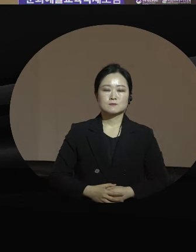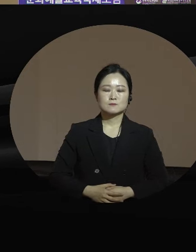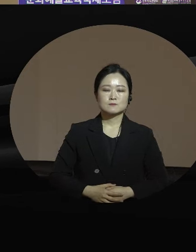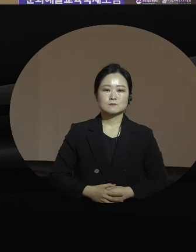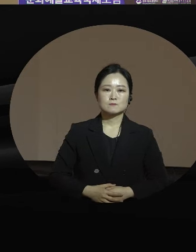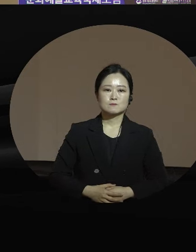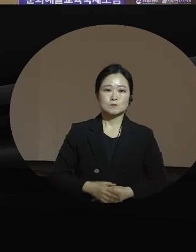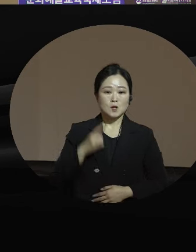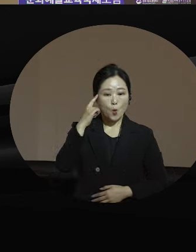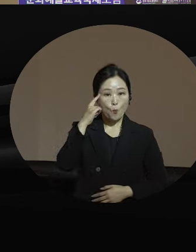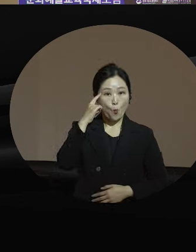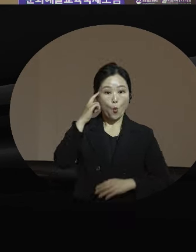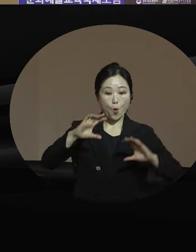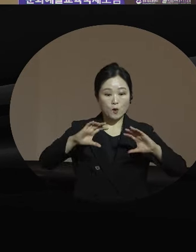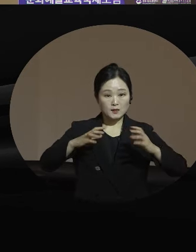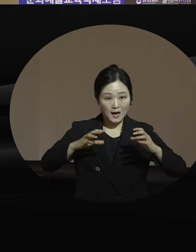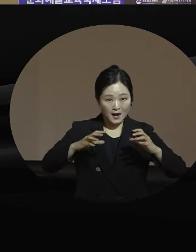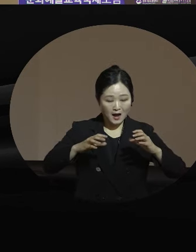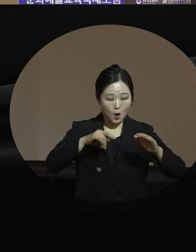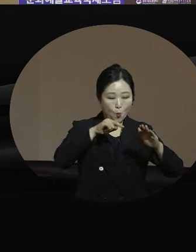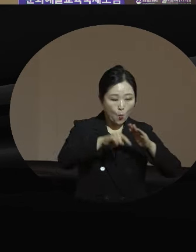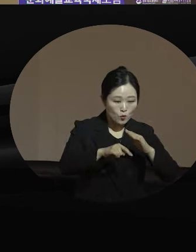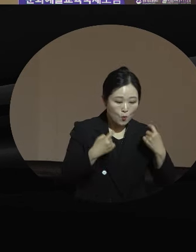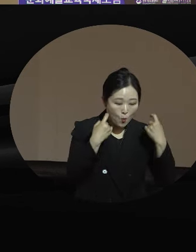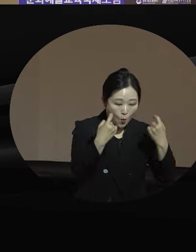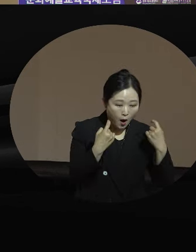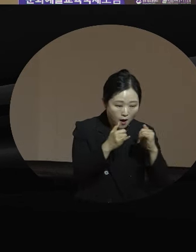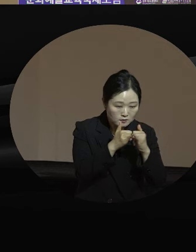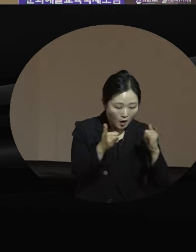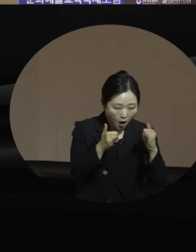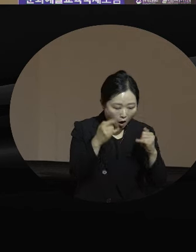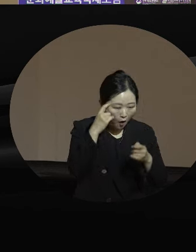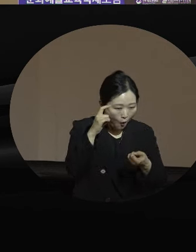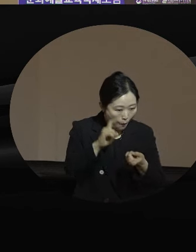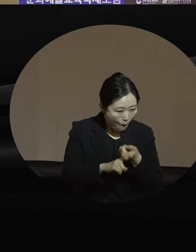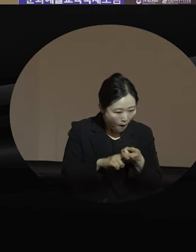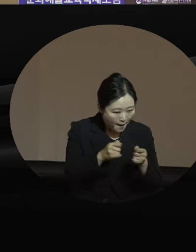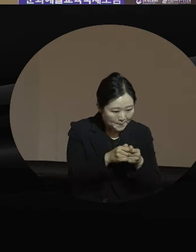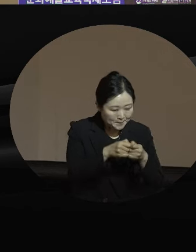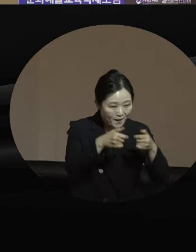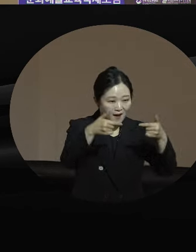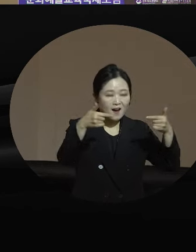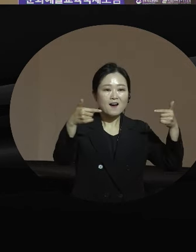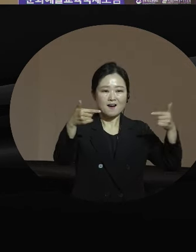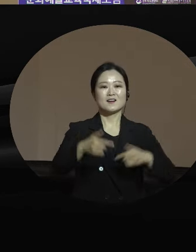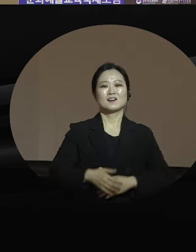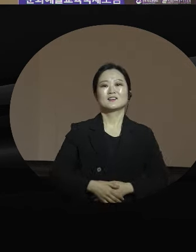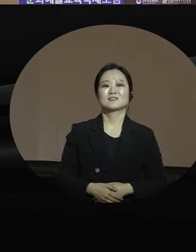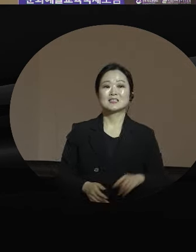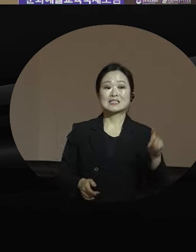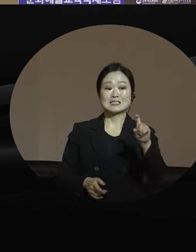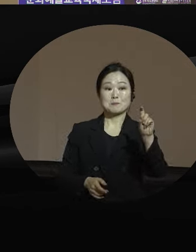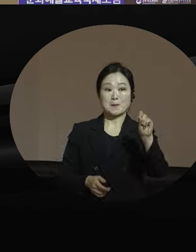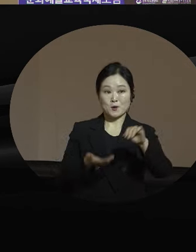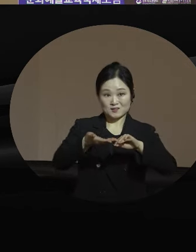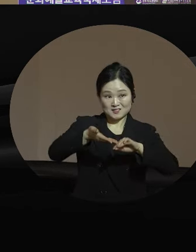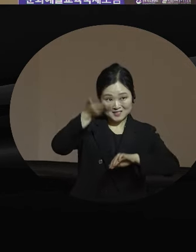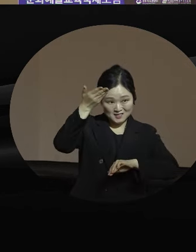coming to Mongolia. The more than 70,000 people watched the festival in person, the